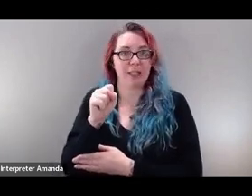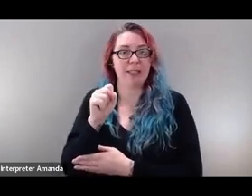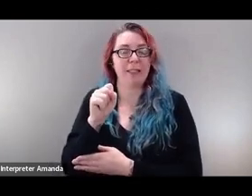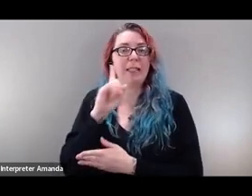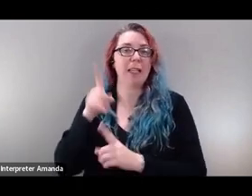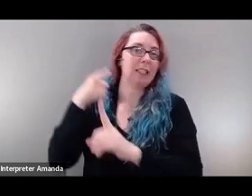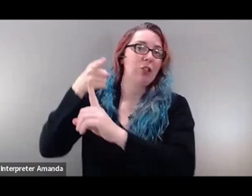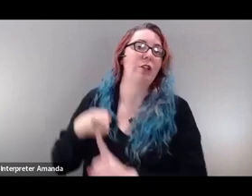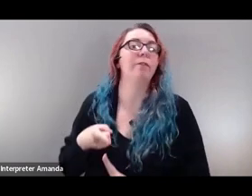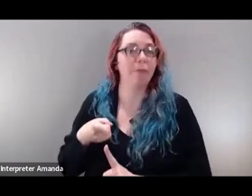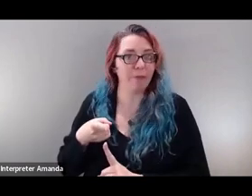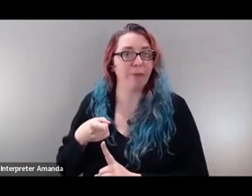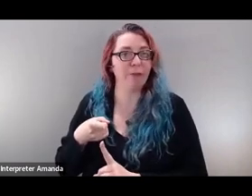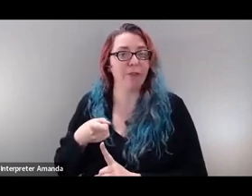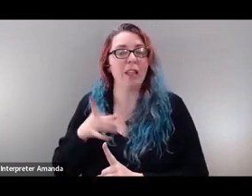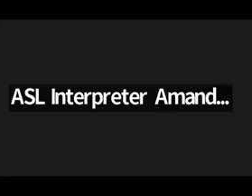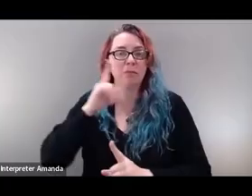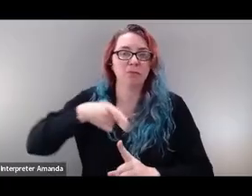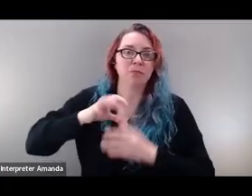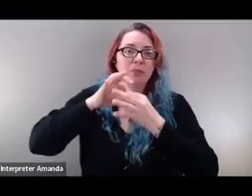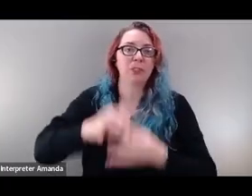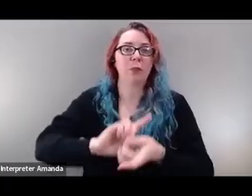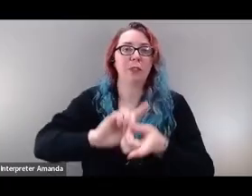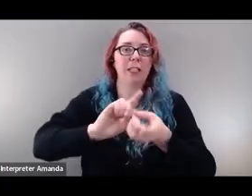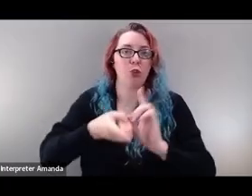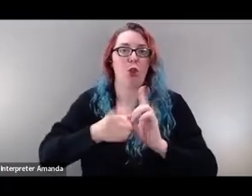collaborative inquiry into digital transformation.